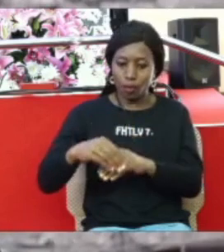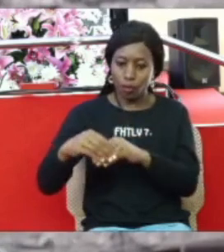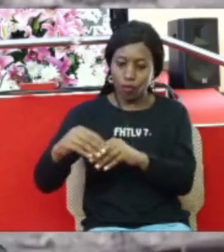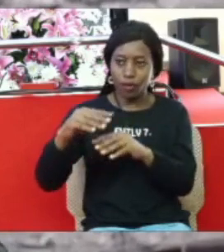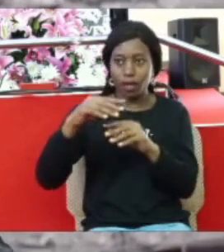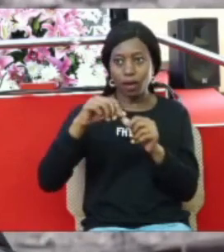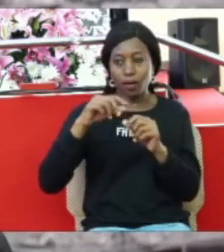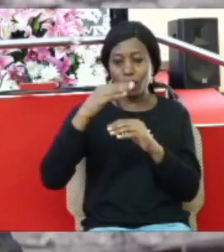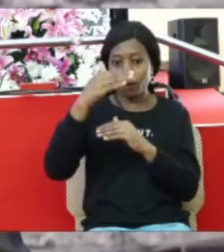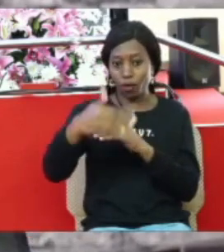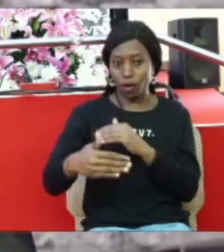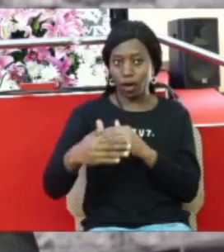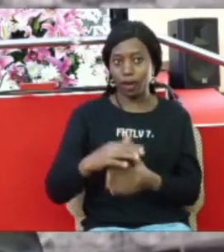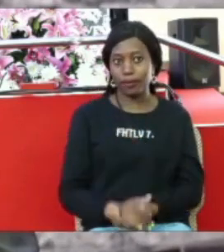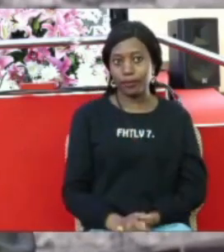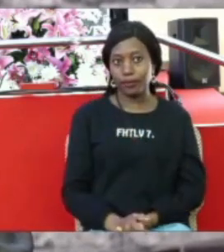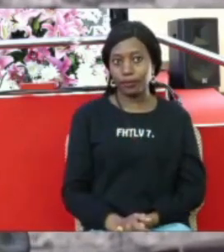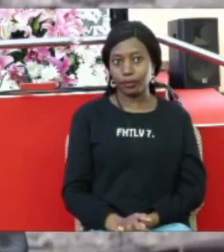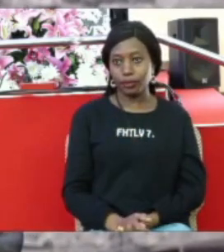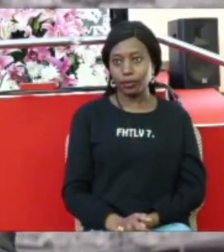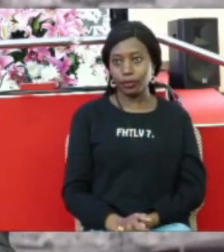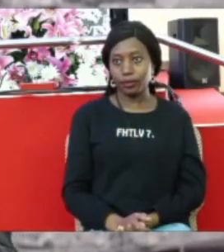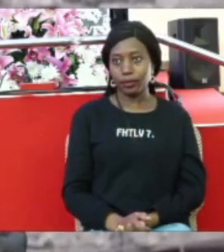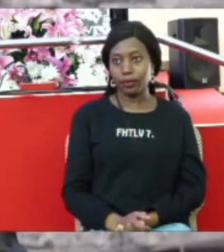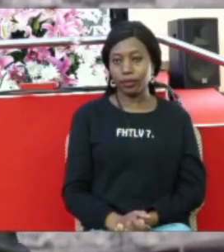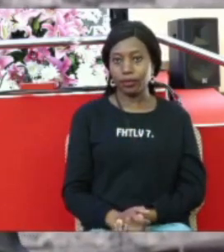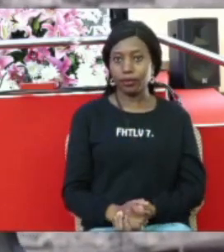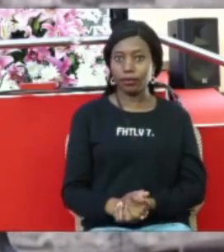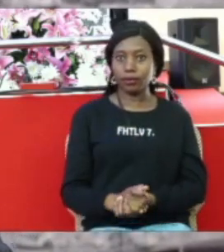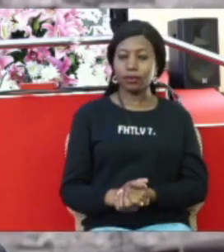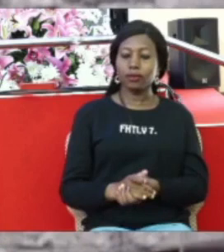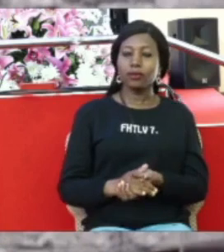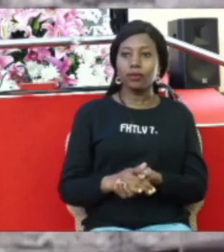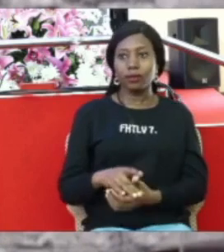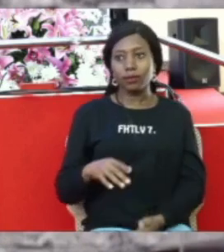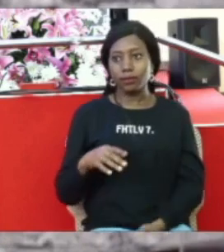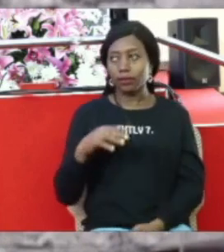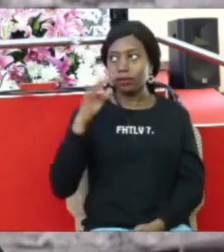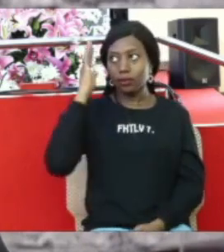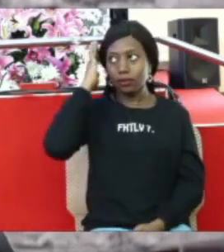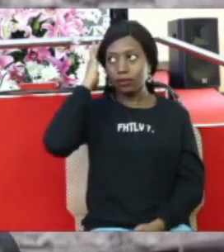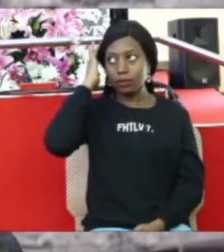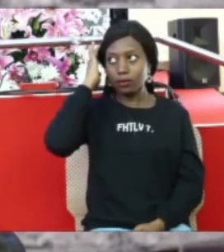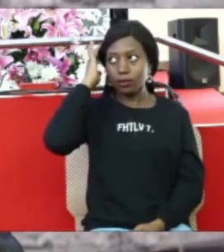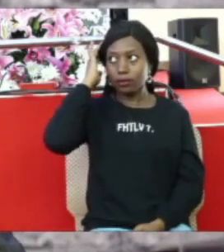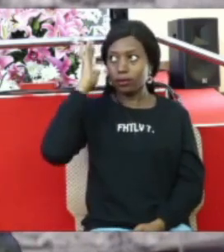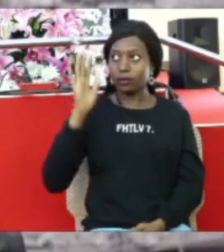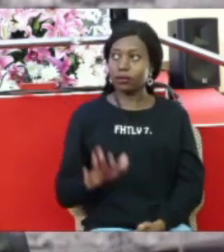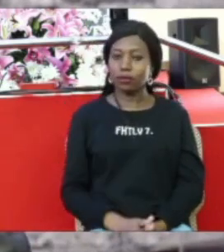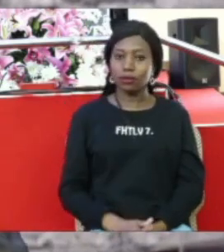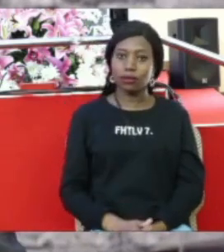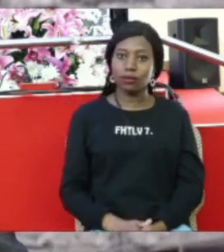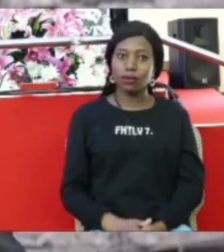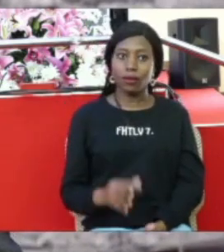forward. No, you know, even when bread was 35 shillings per a loaf, that was huge,